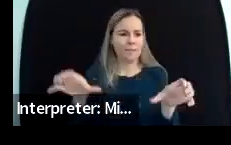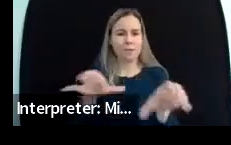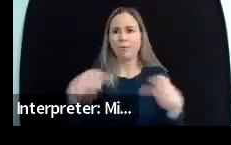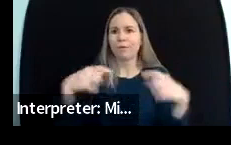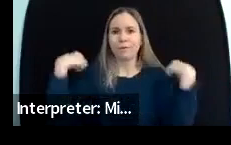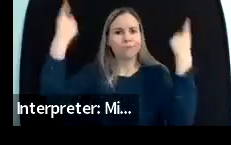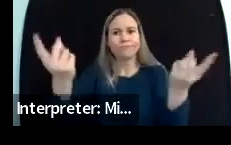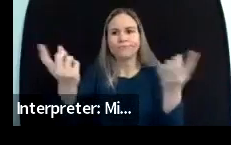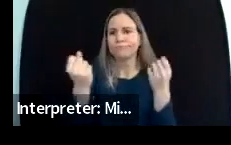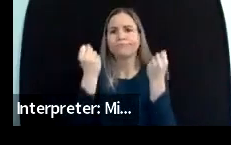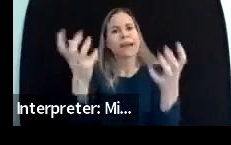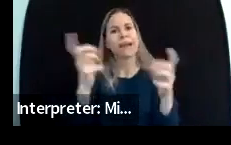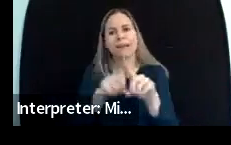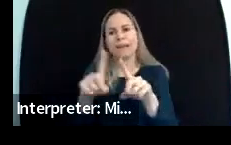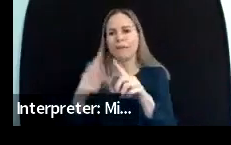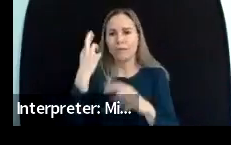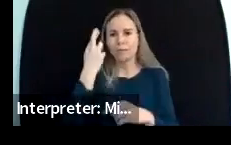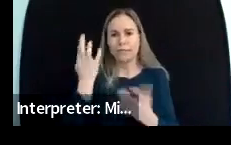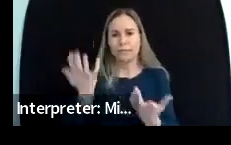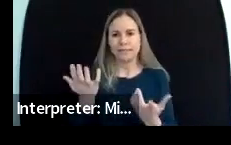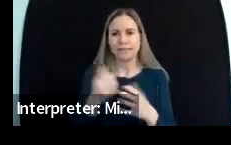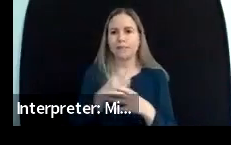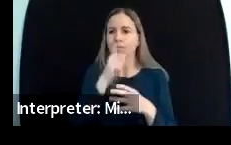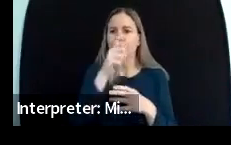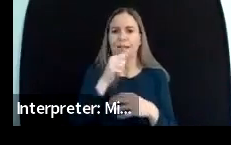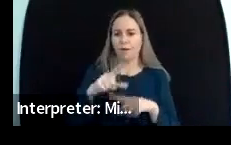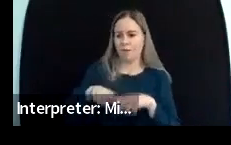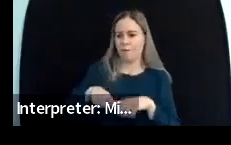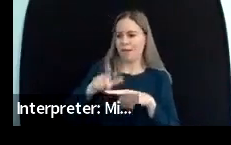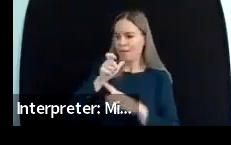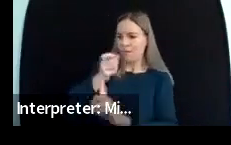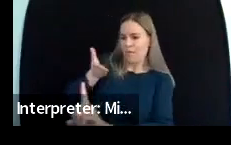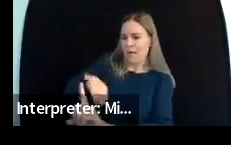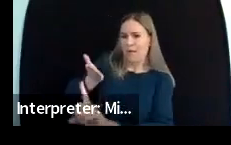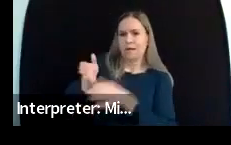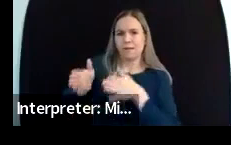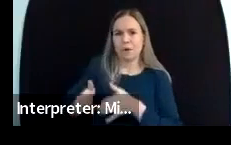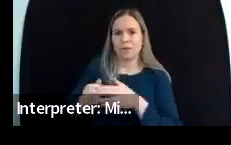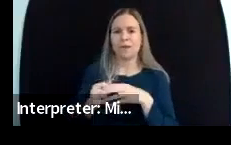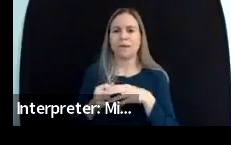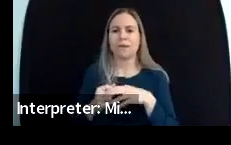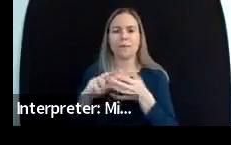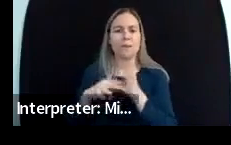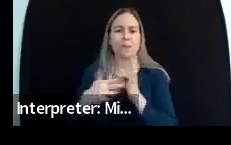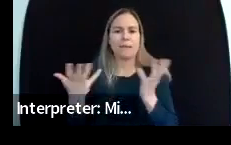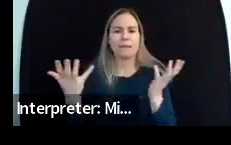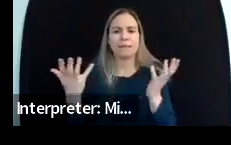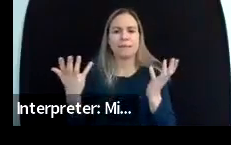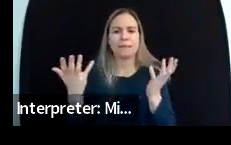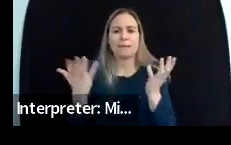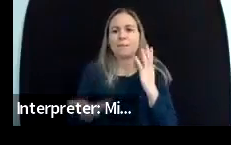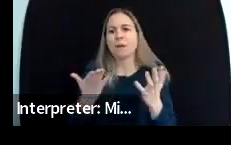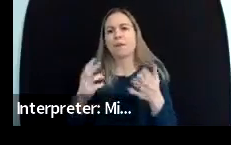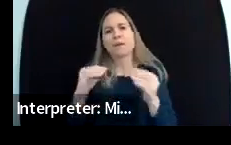right? And that don't depend on who they are as a person, what kind of